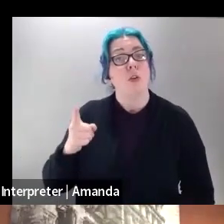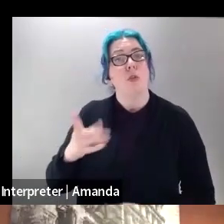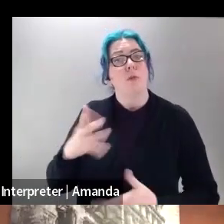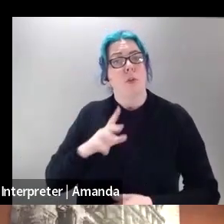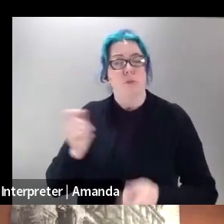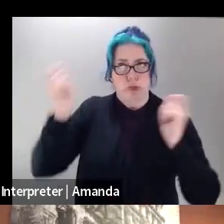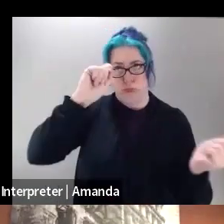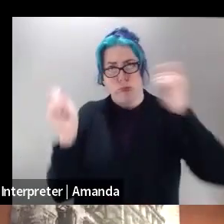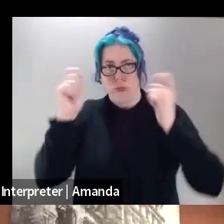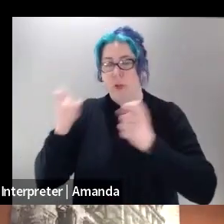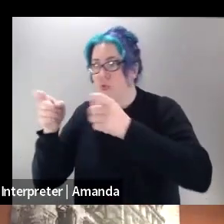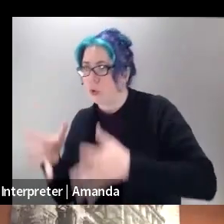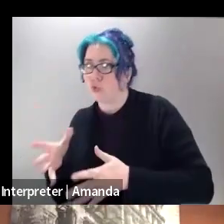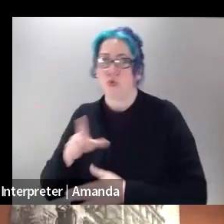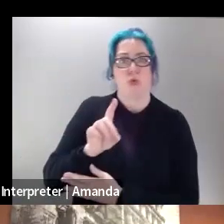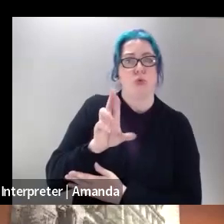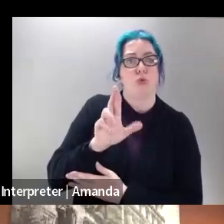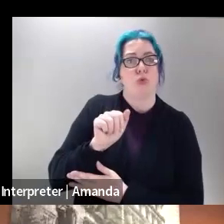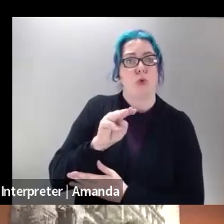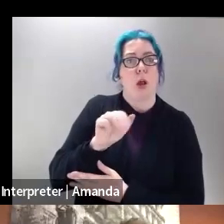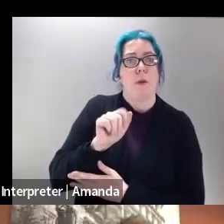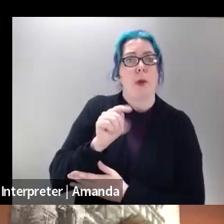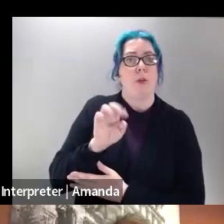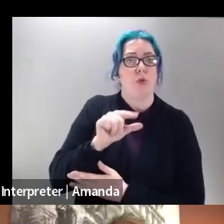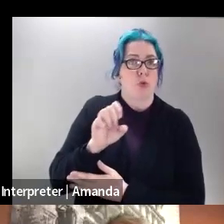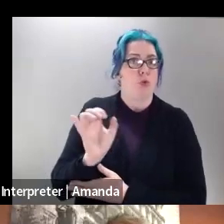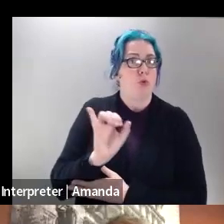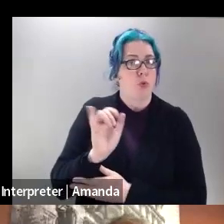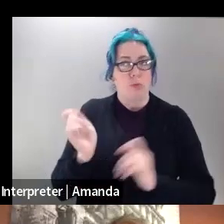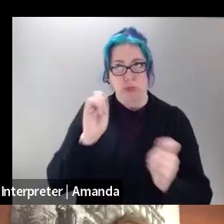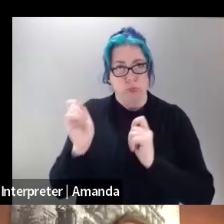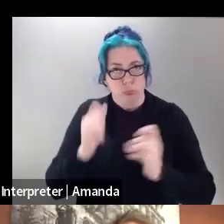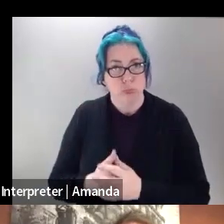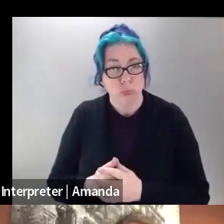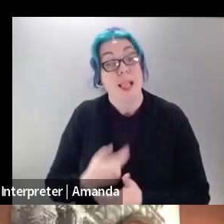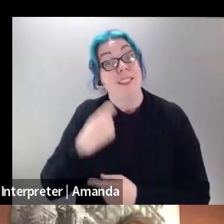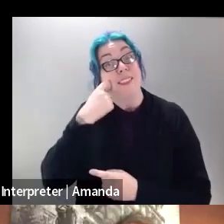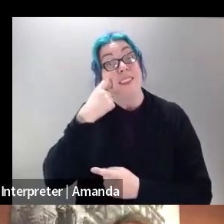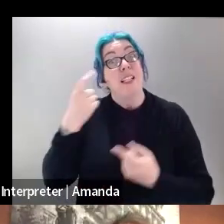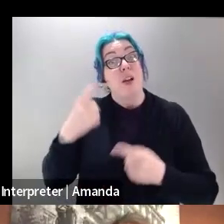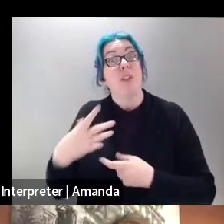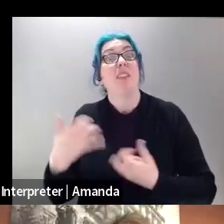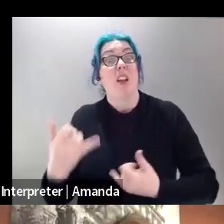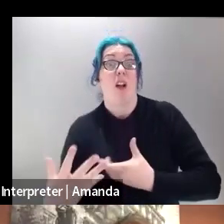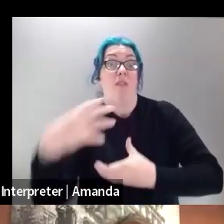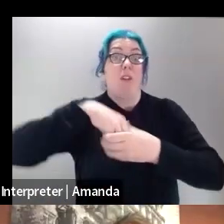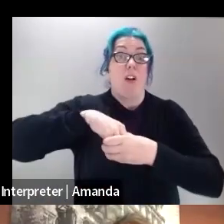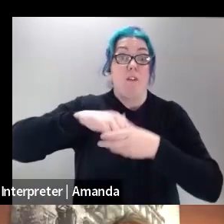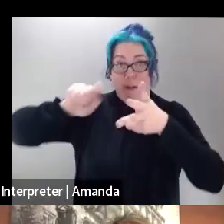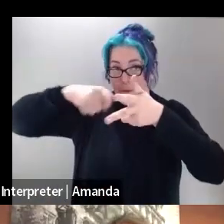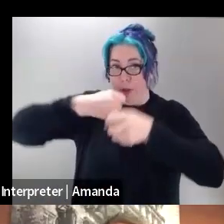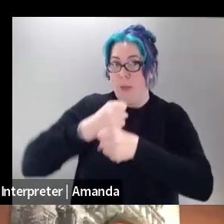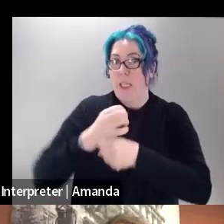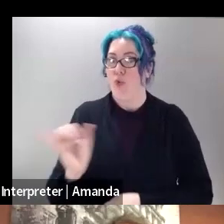and directorial capacities. Lately, her trajectory has expanded to include filmmaking,